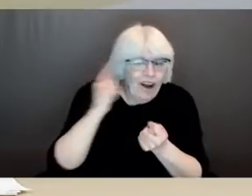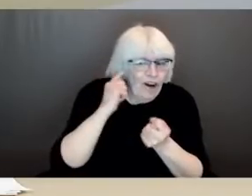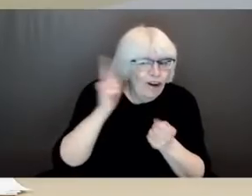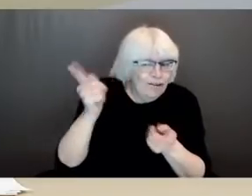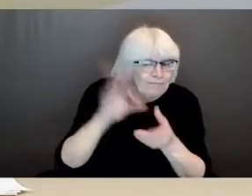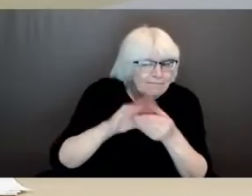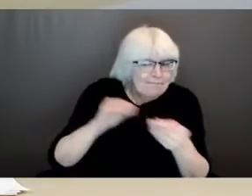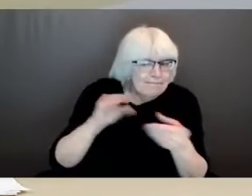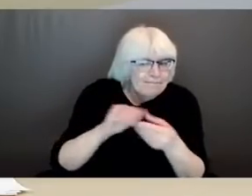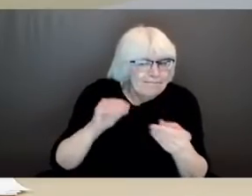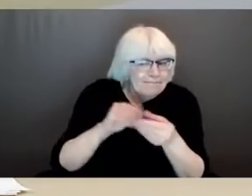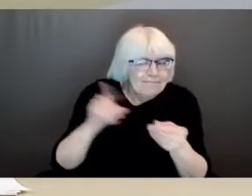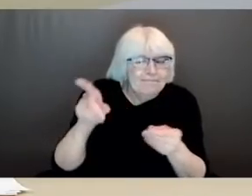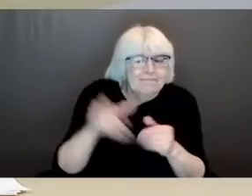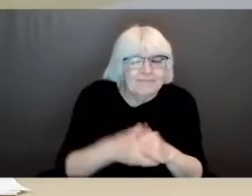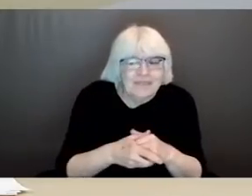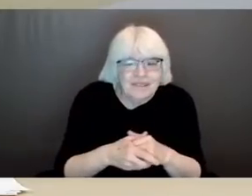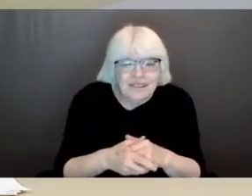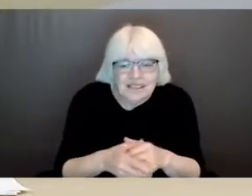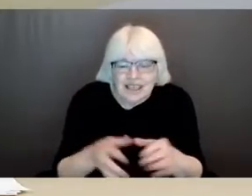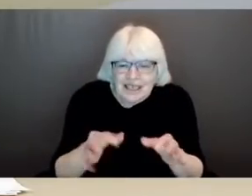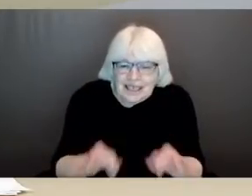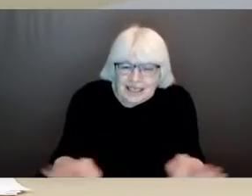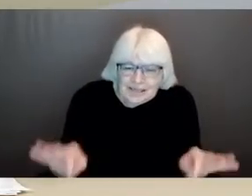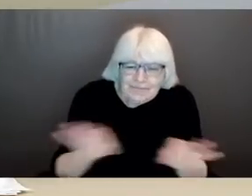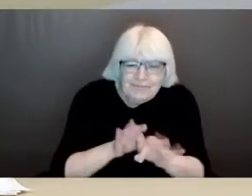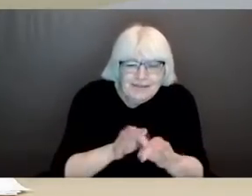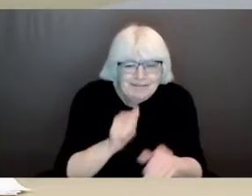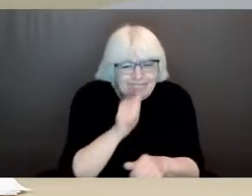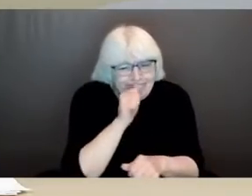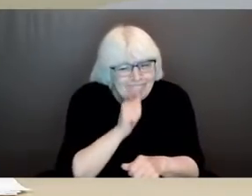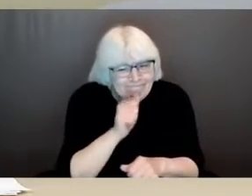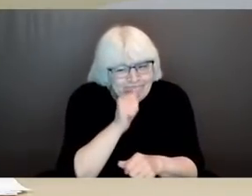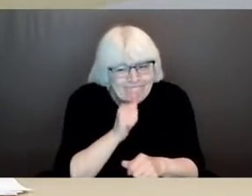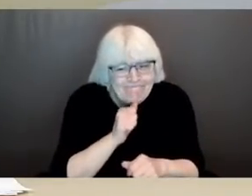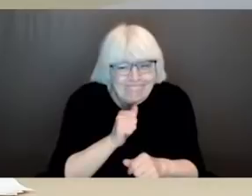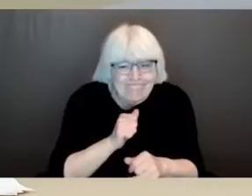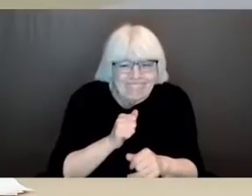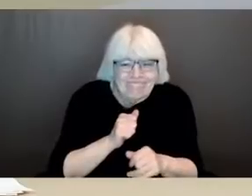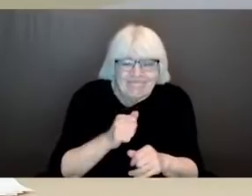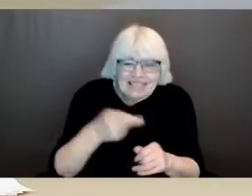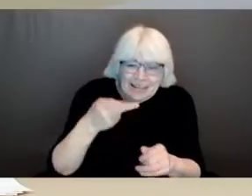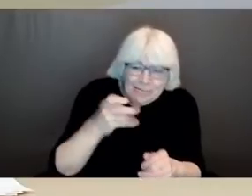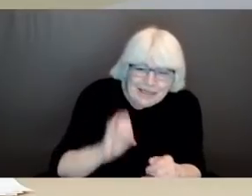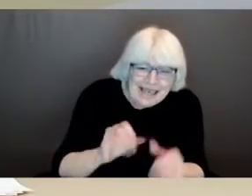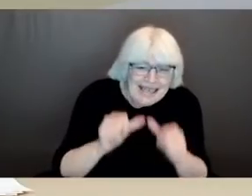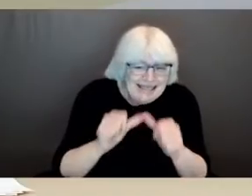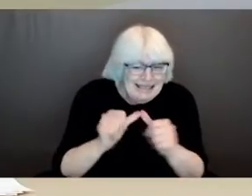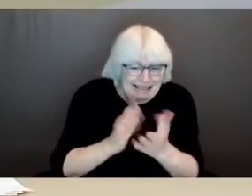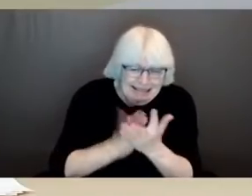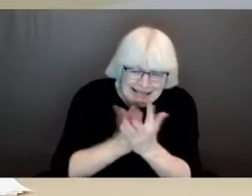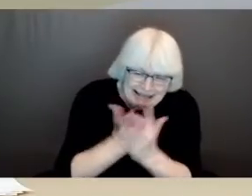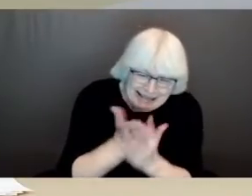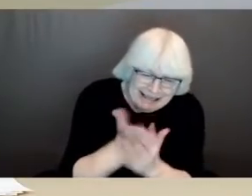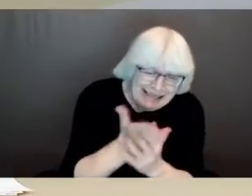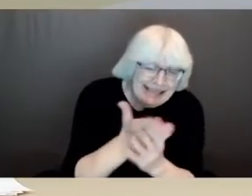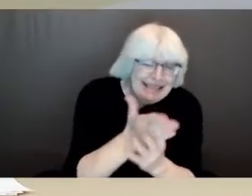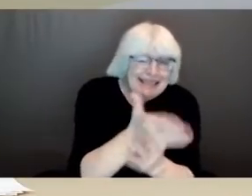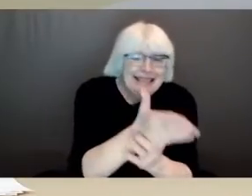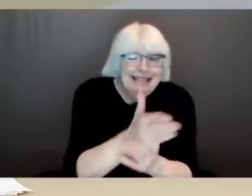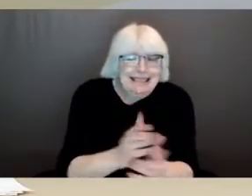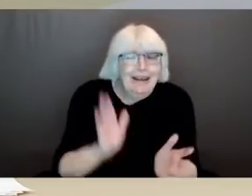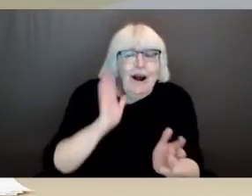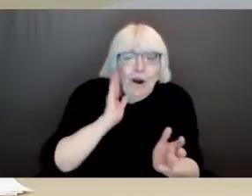said, hang on, PEI, hang on just a bit longer. We are getting through this. The last part of our